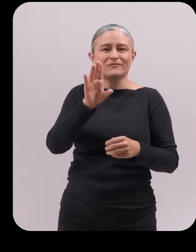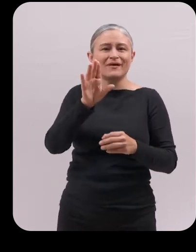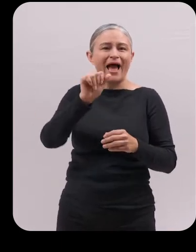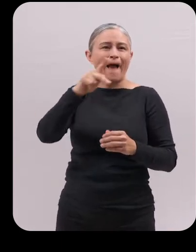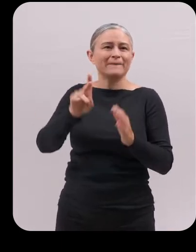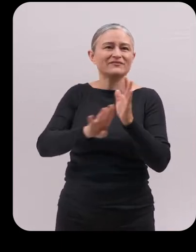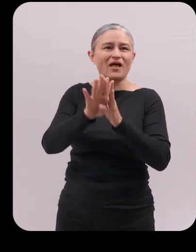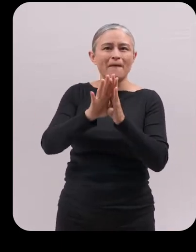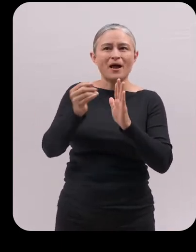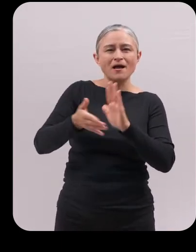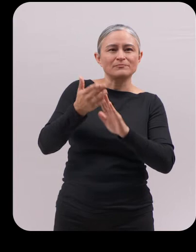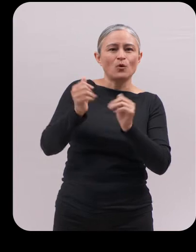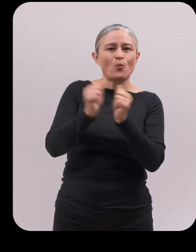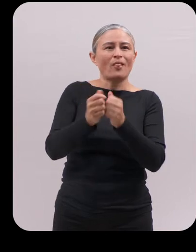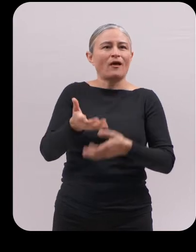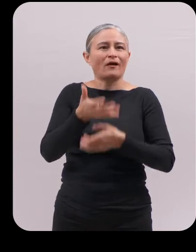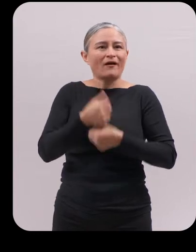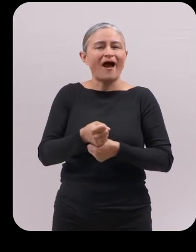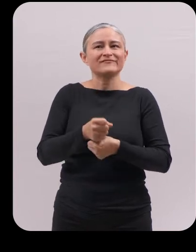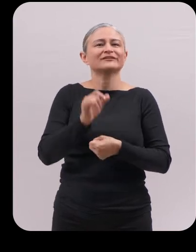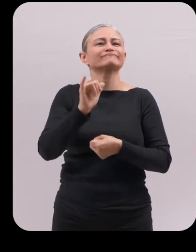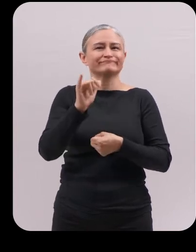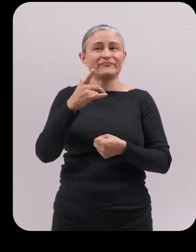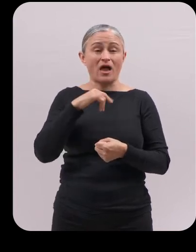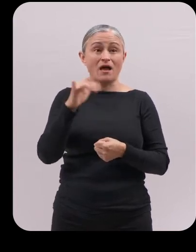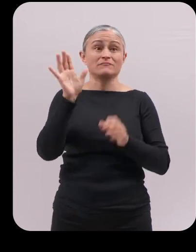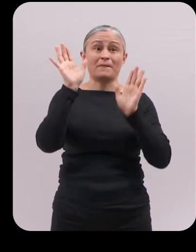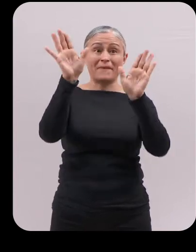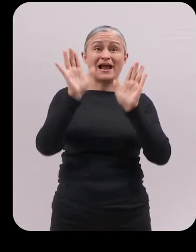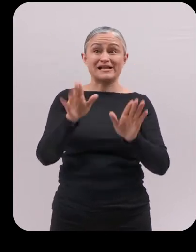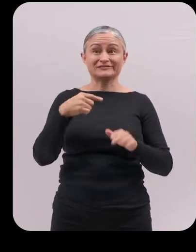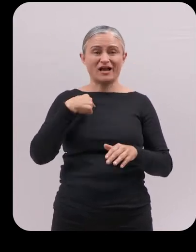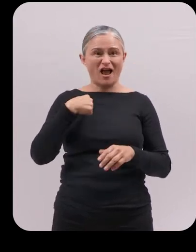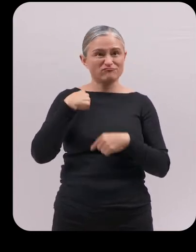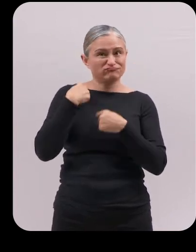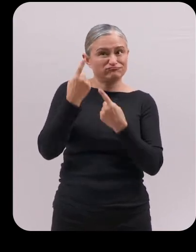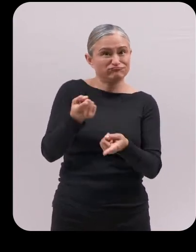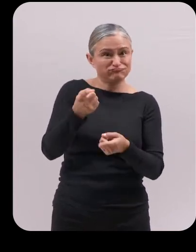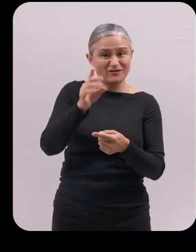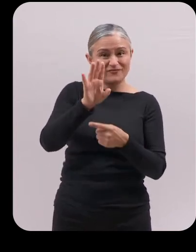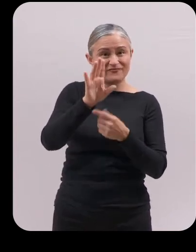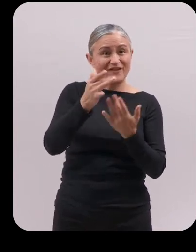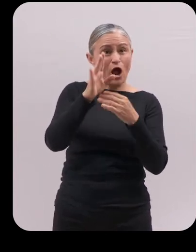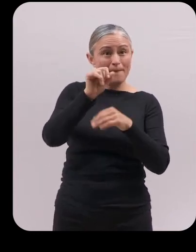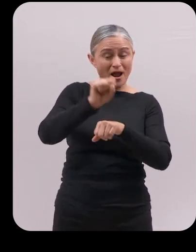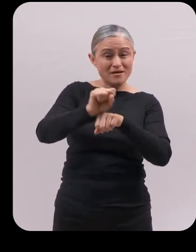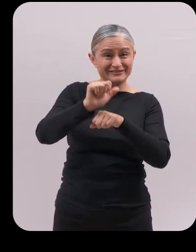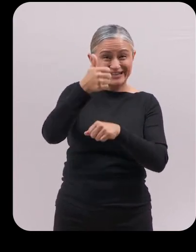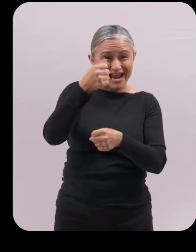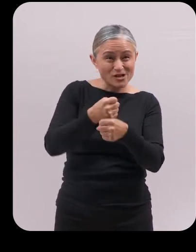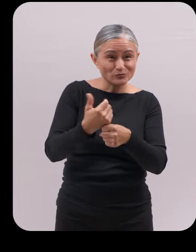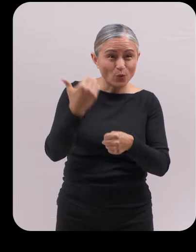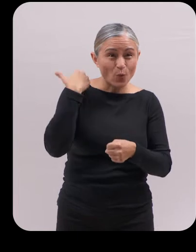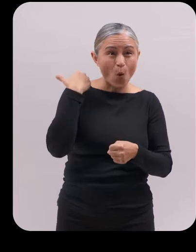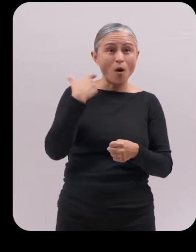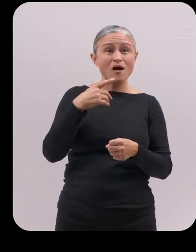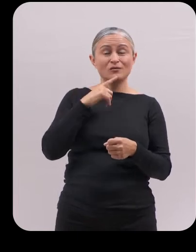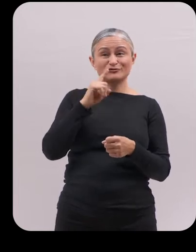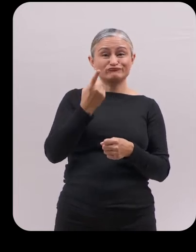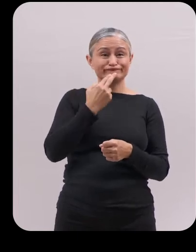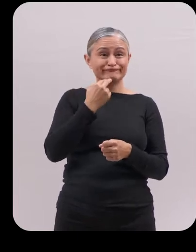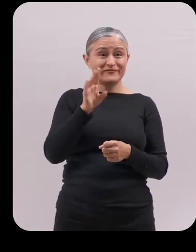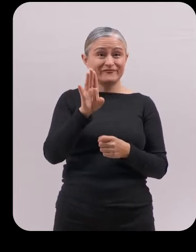confidence, which for me is amazing because when I started working on Firebase over 10 years ago, it was only a